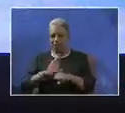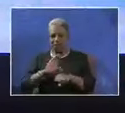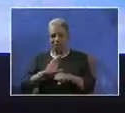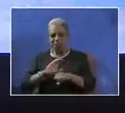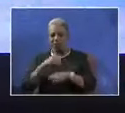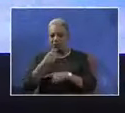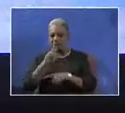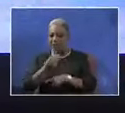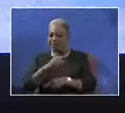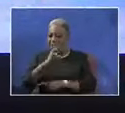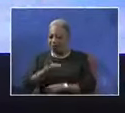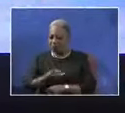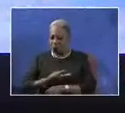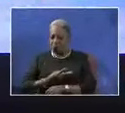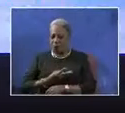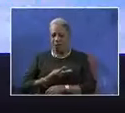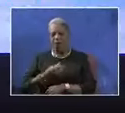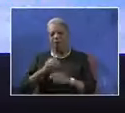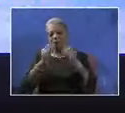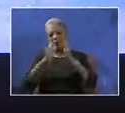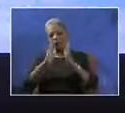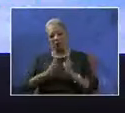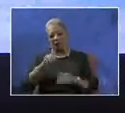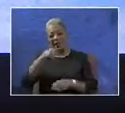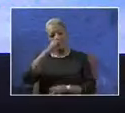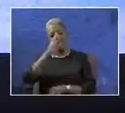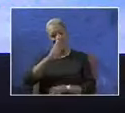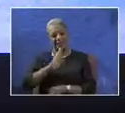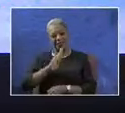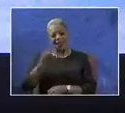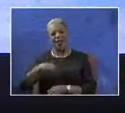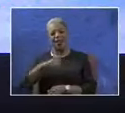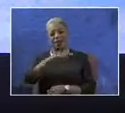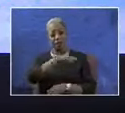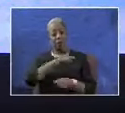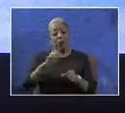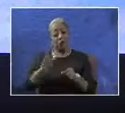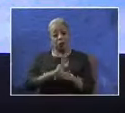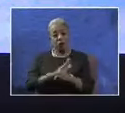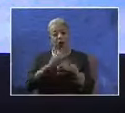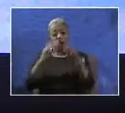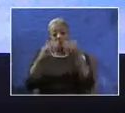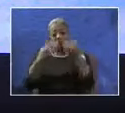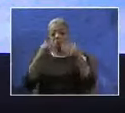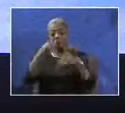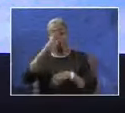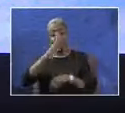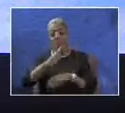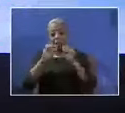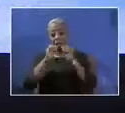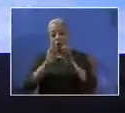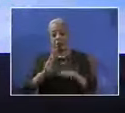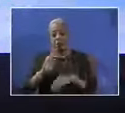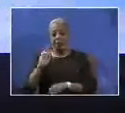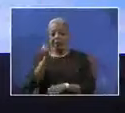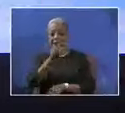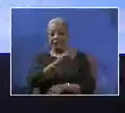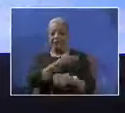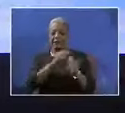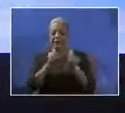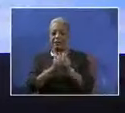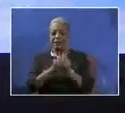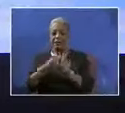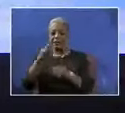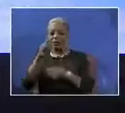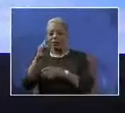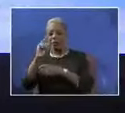were in the house of God. And we are thankful that God blessed us with Robert. And Diane, we want you to